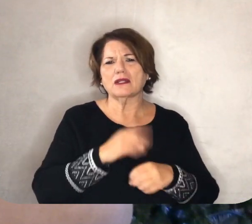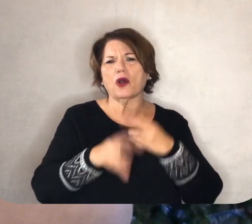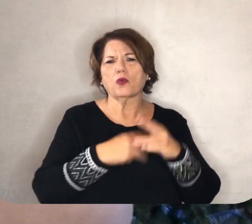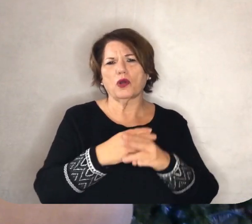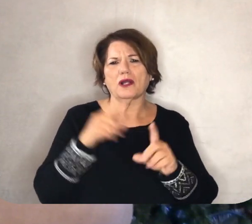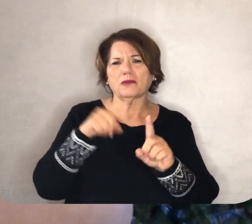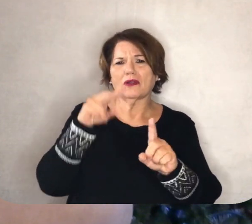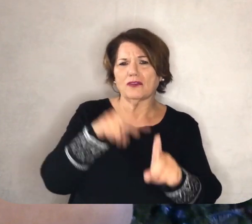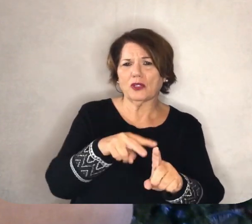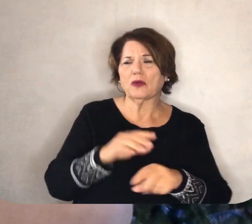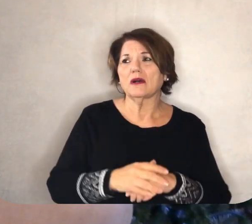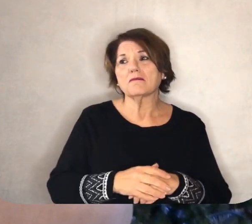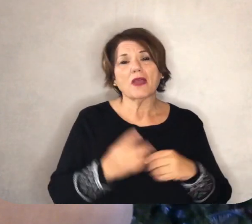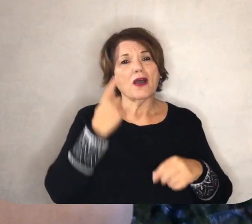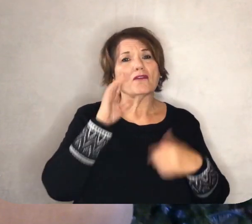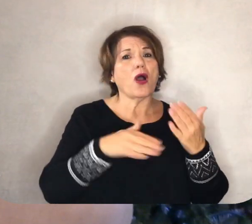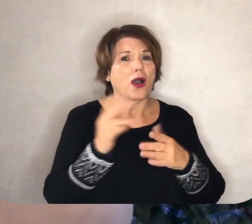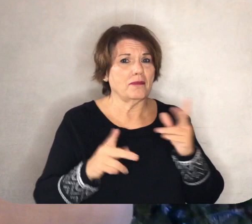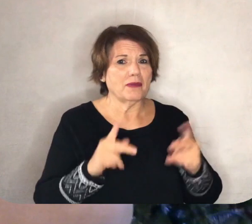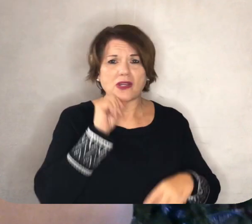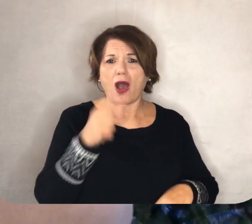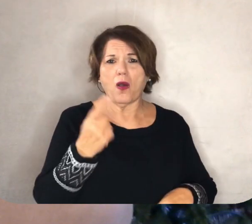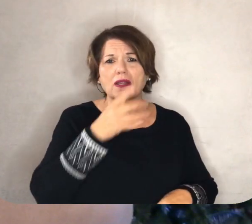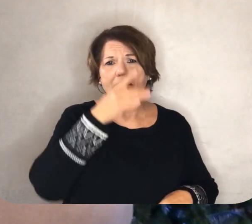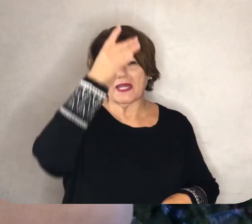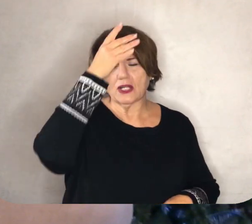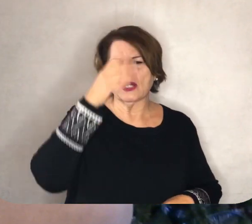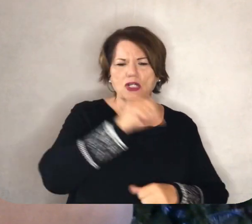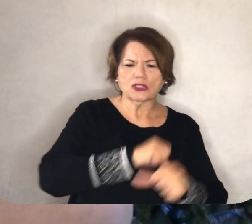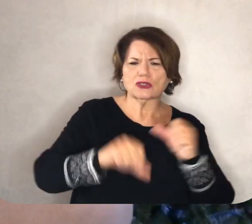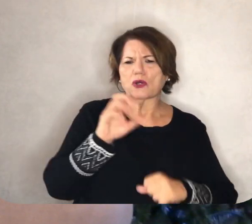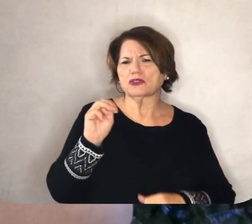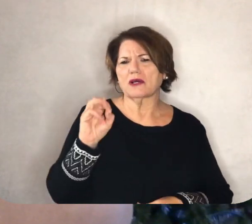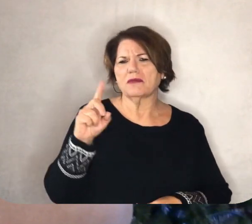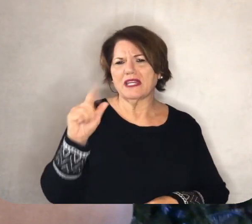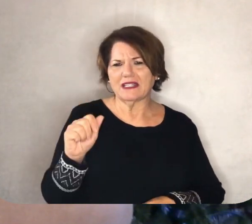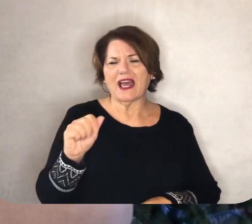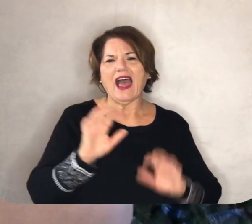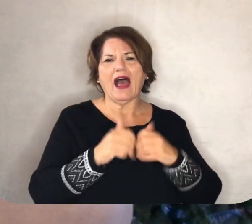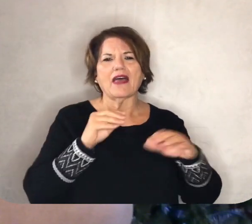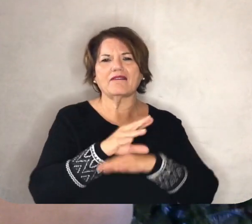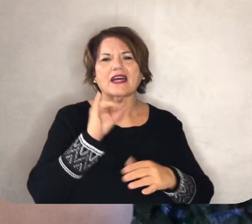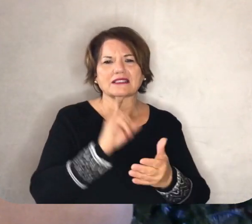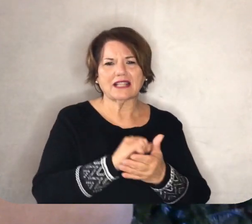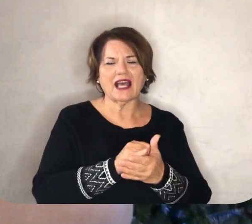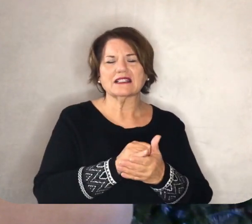just from a parenting point of view, but for all of us, social media and how that affects us and how that,